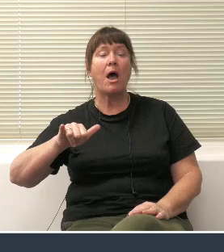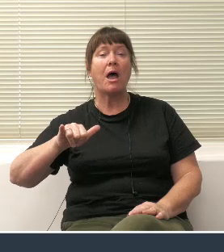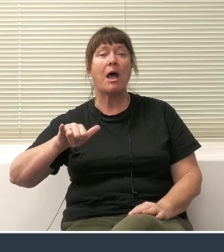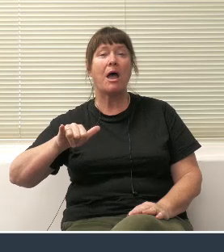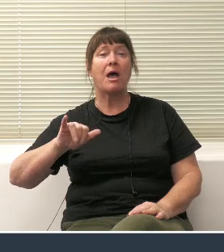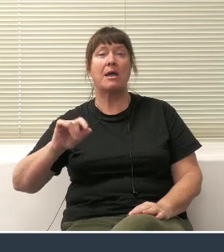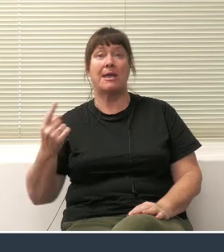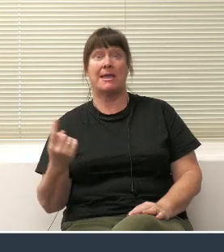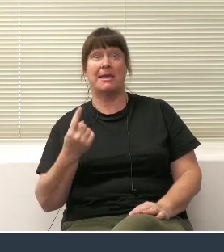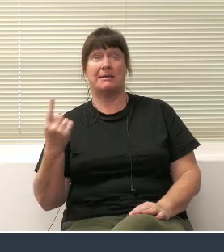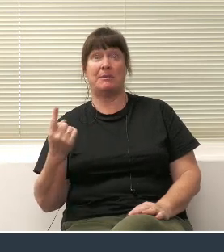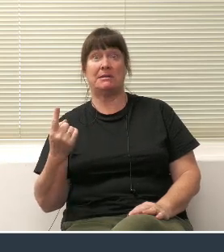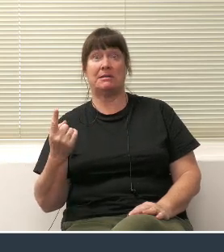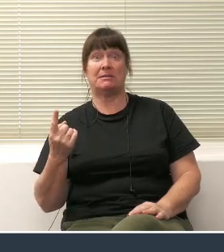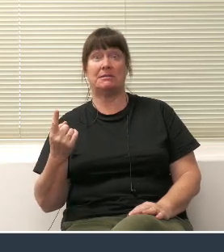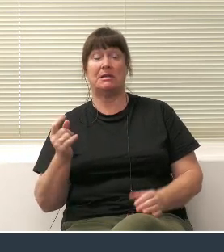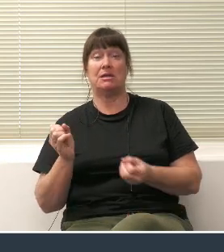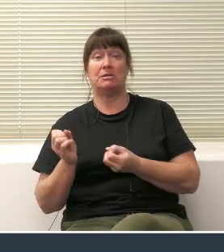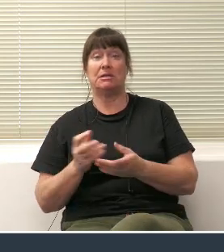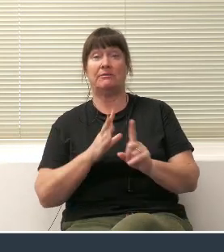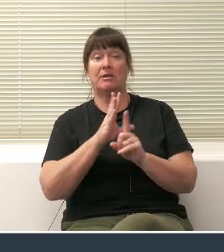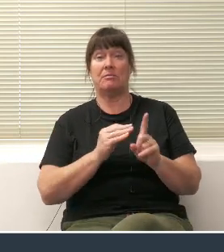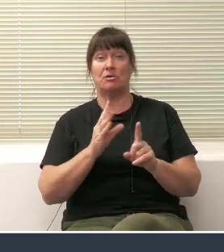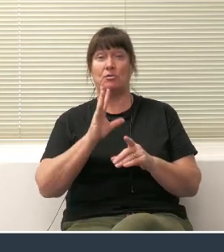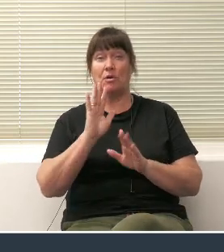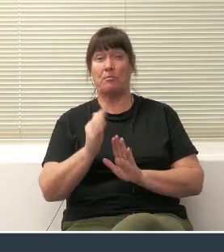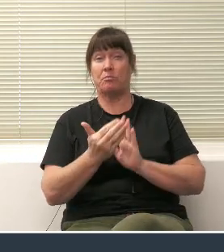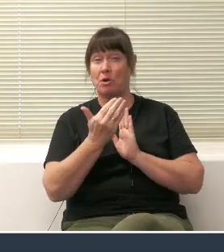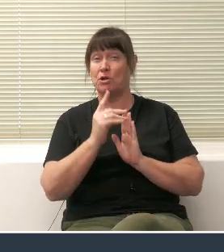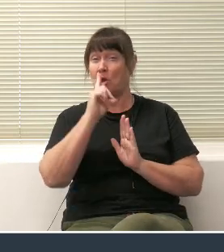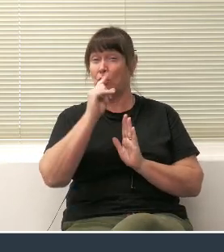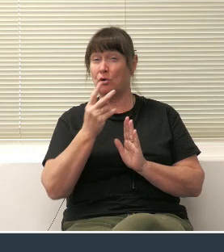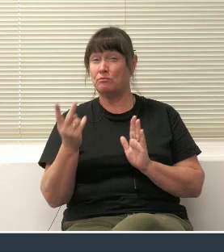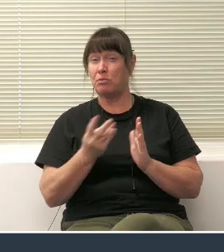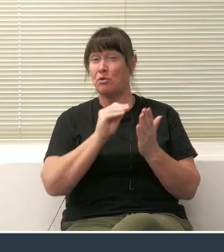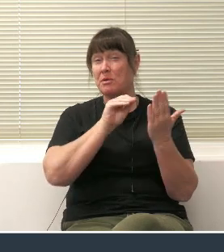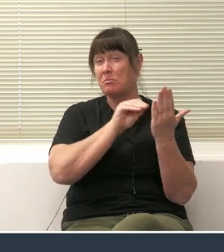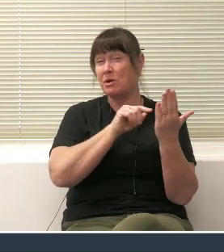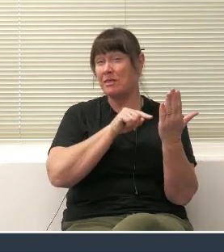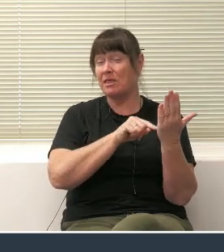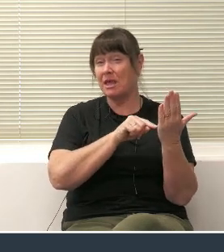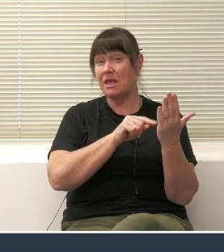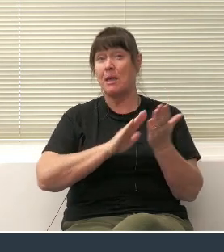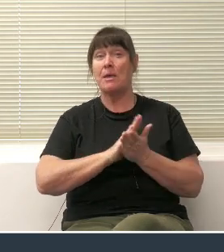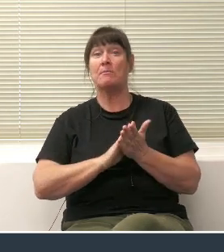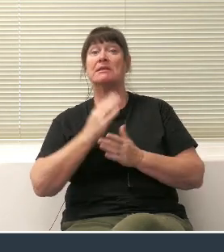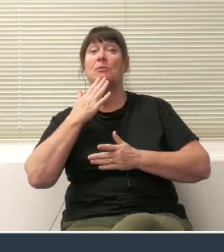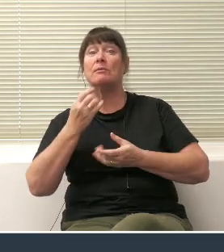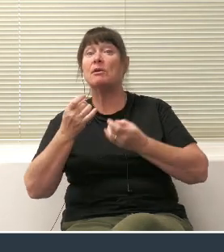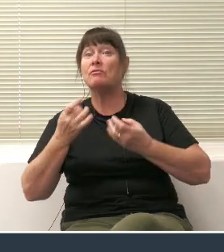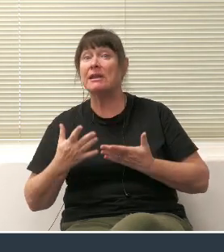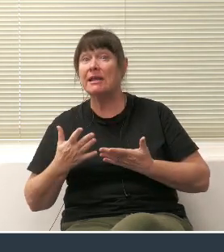delivery model approach? Could we include both of those in the resolution to enable us to, when we